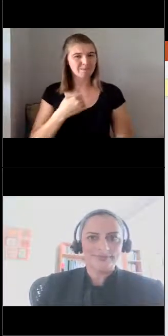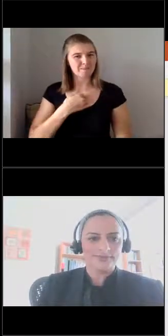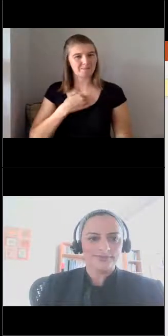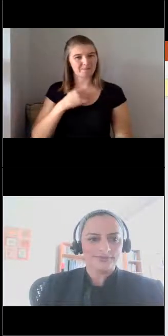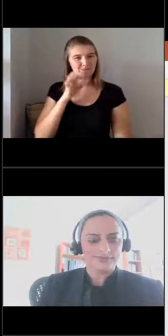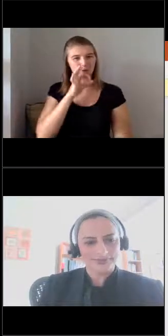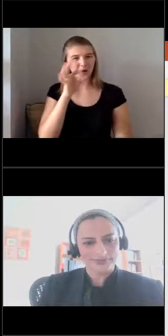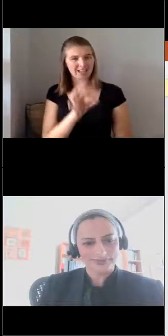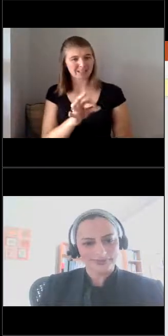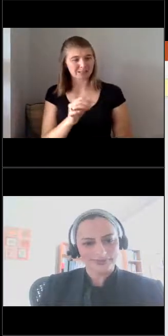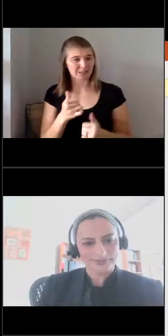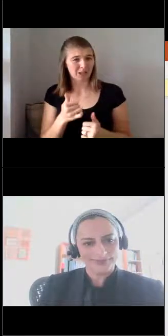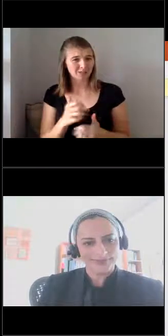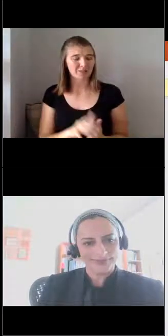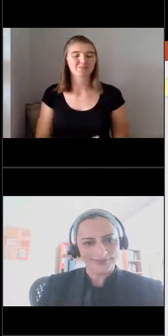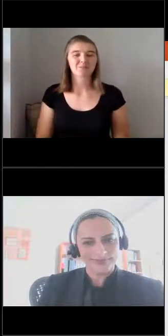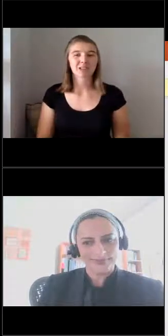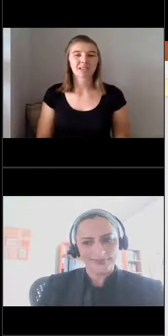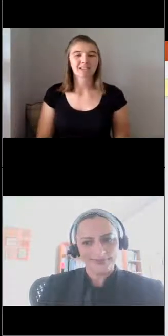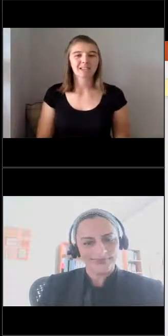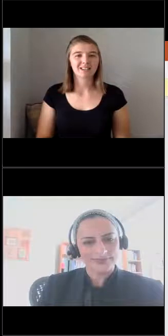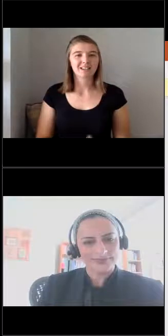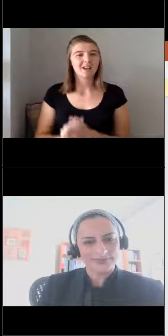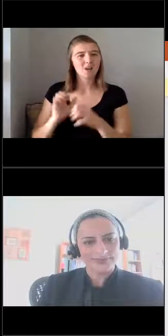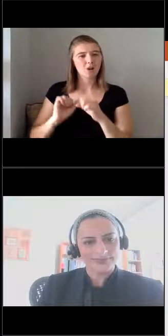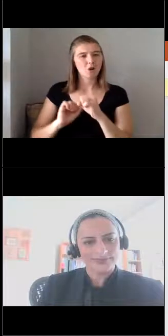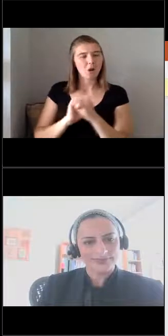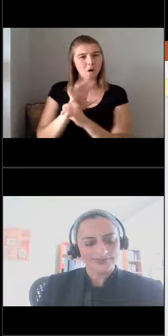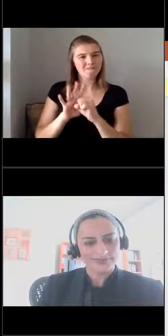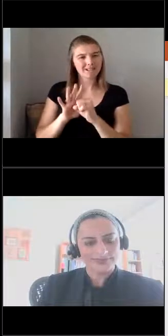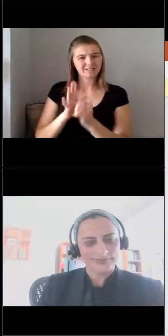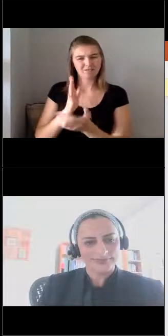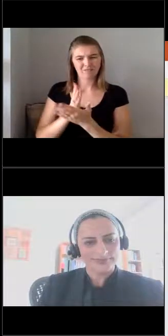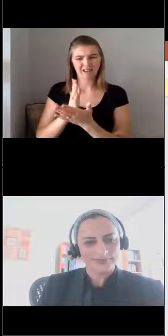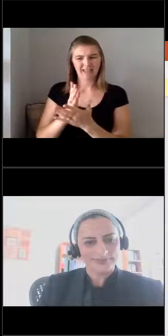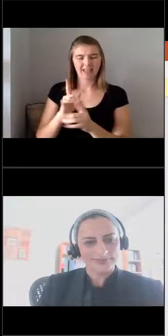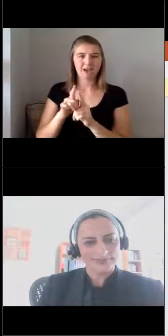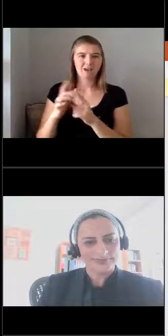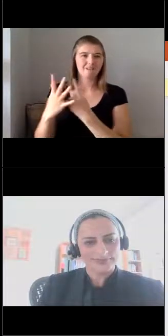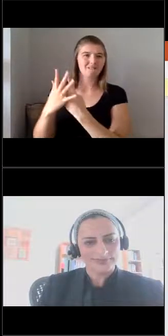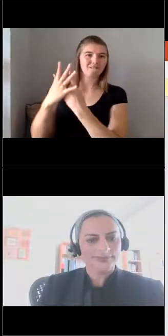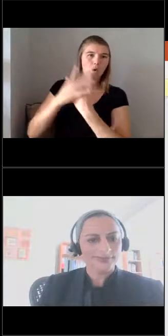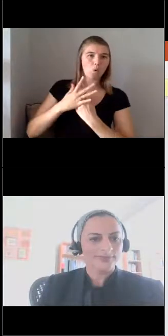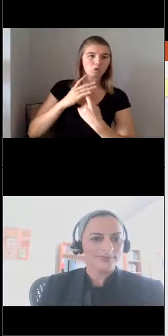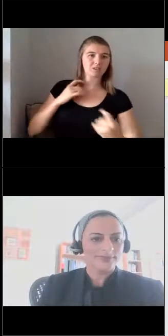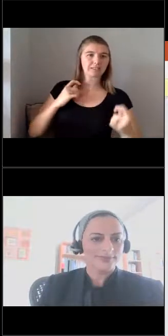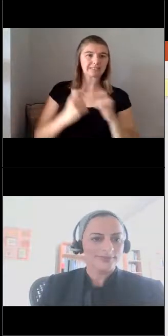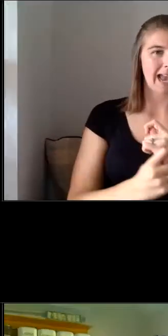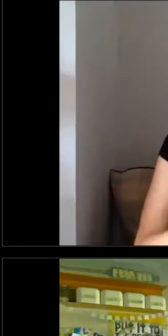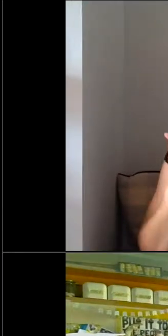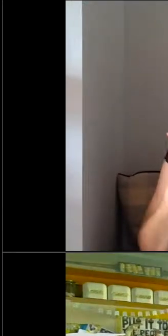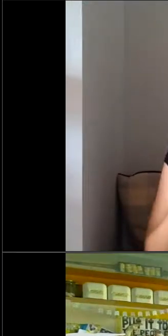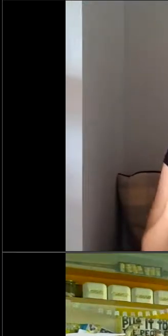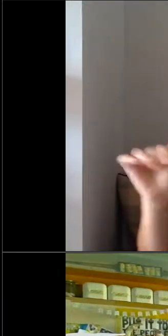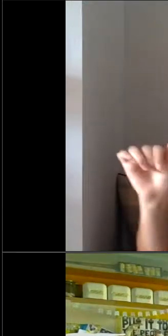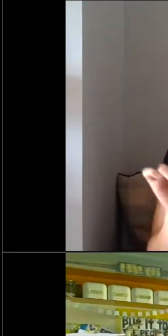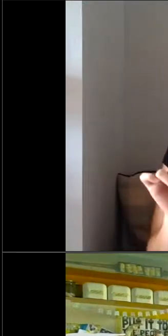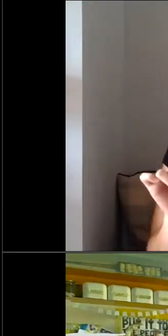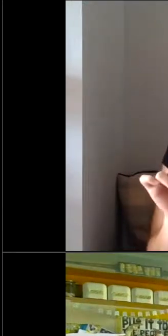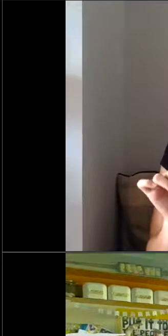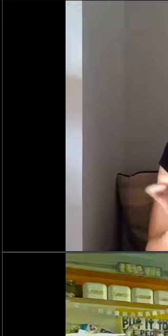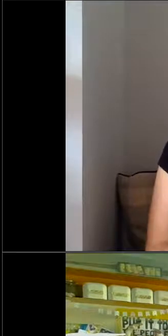COVID has clearly forced a lot of change in a very short time frame, in such a way